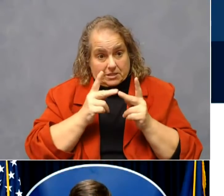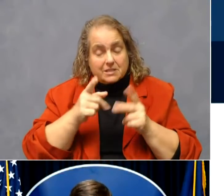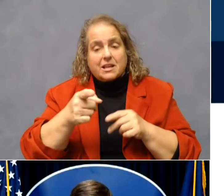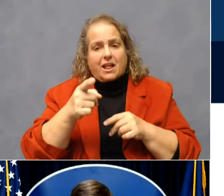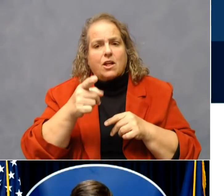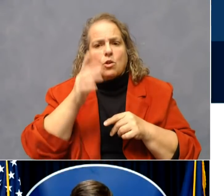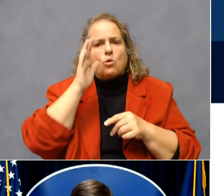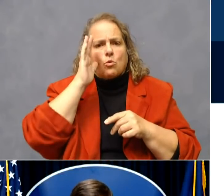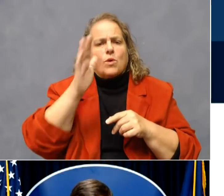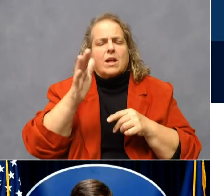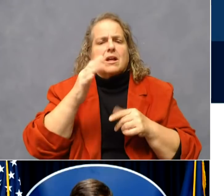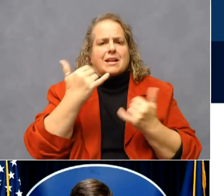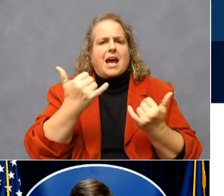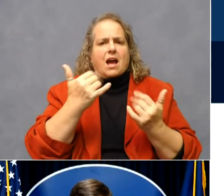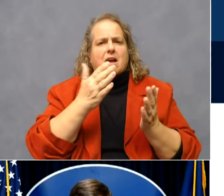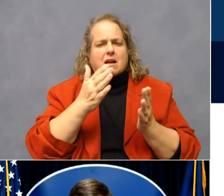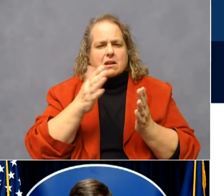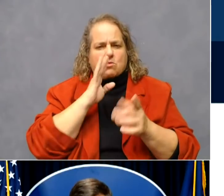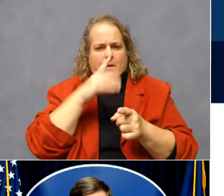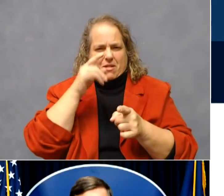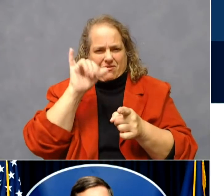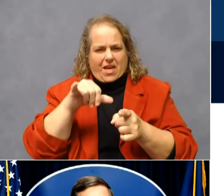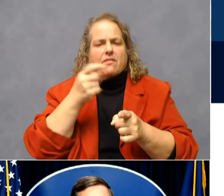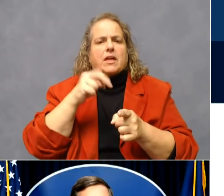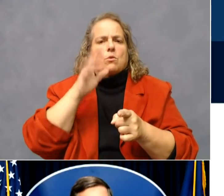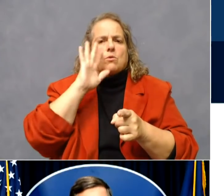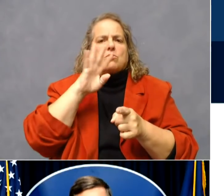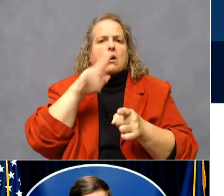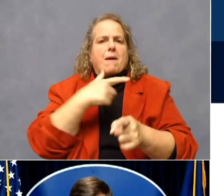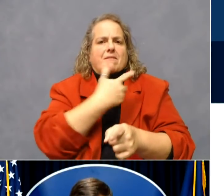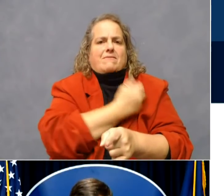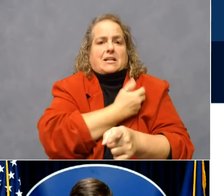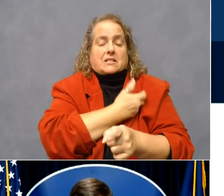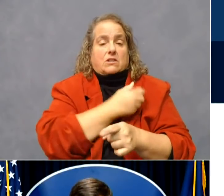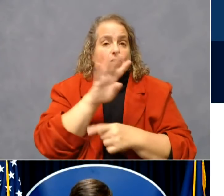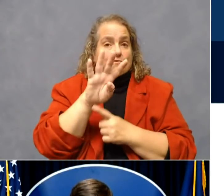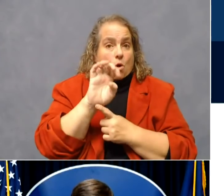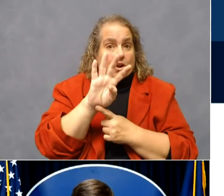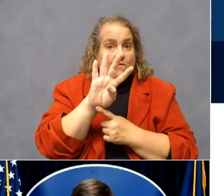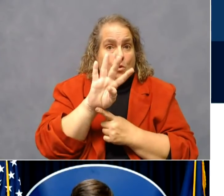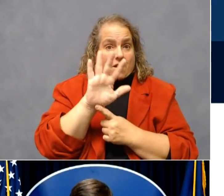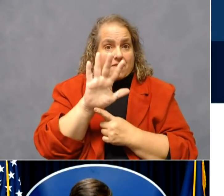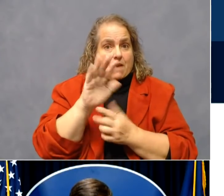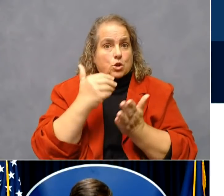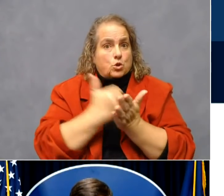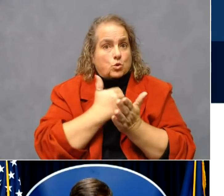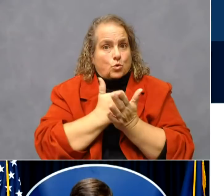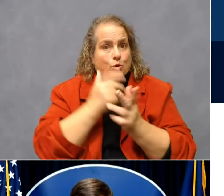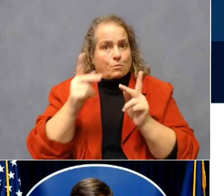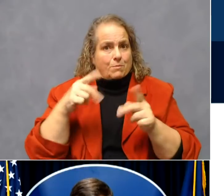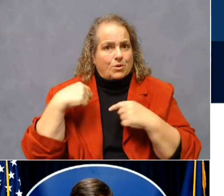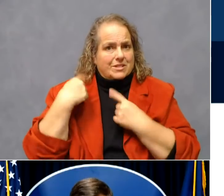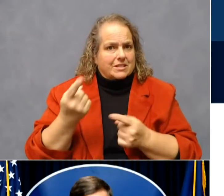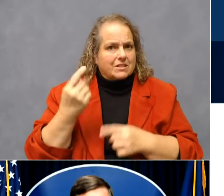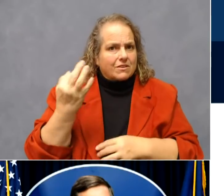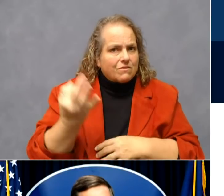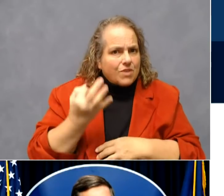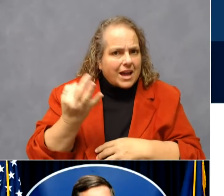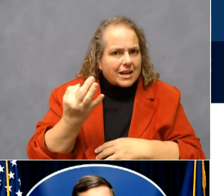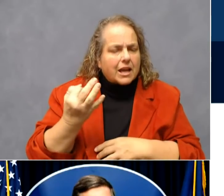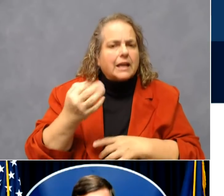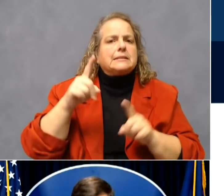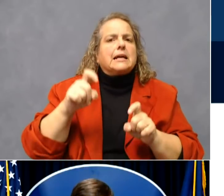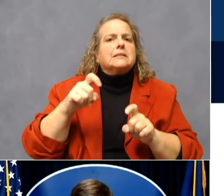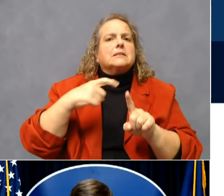Some of the main reasons why. 445 new residents since Friday have tested positive,